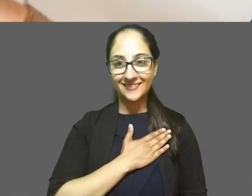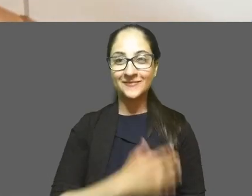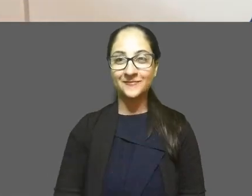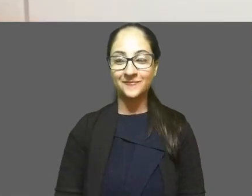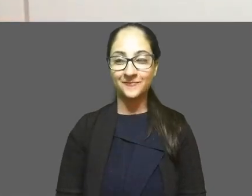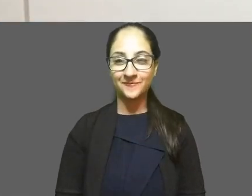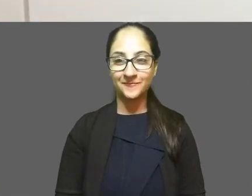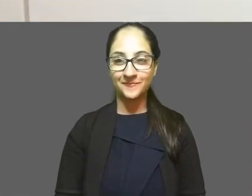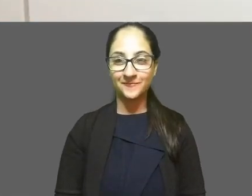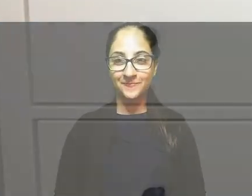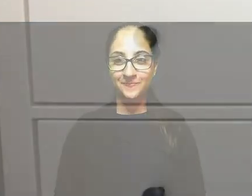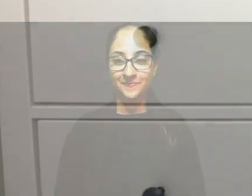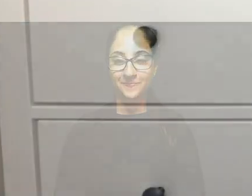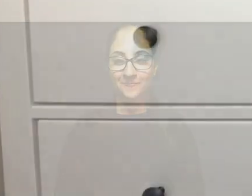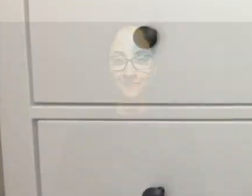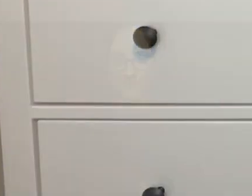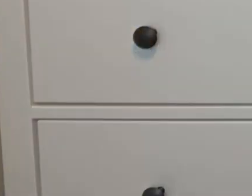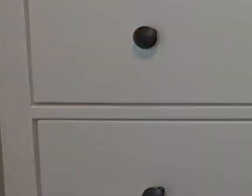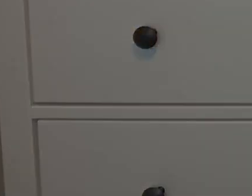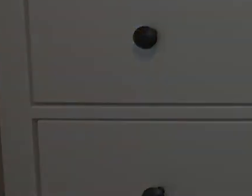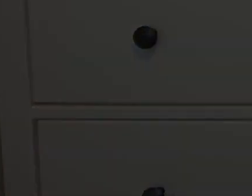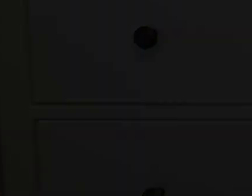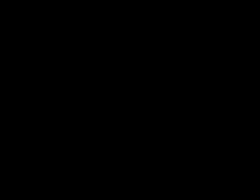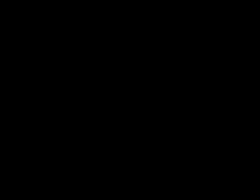Eid Mubarak and Yali Madath.